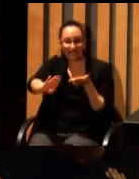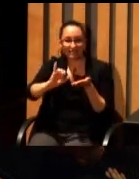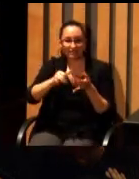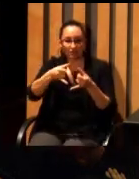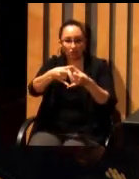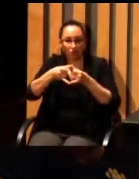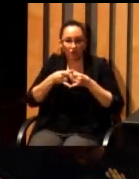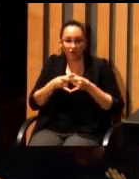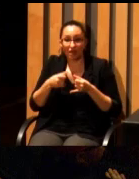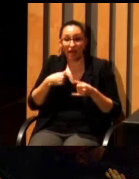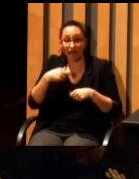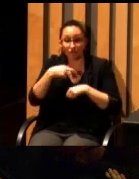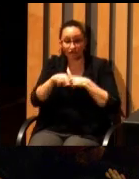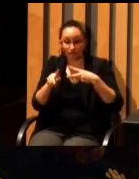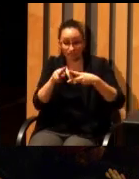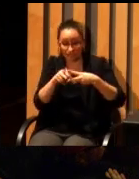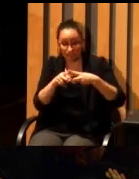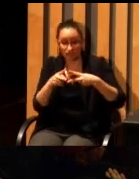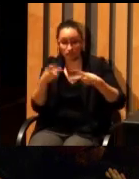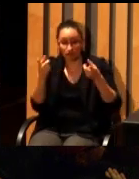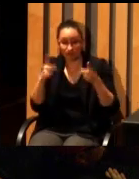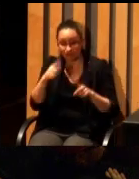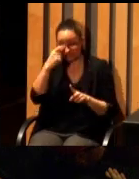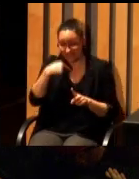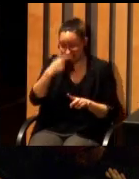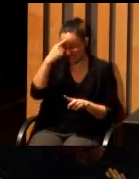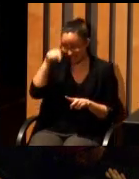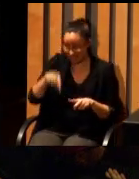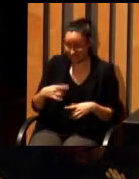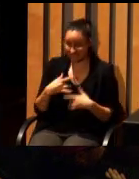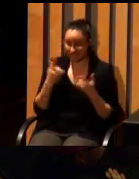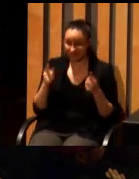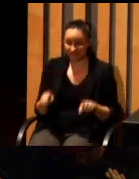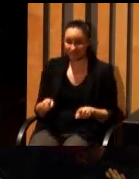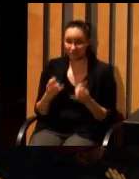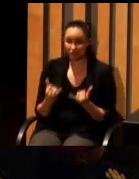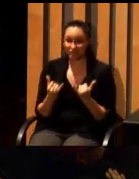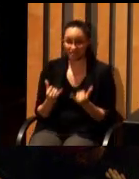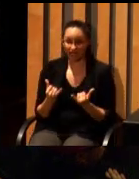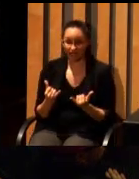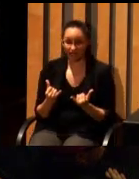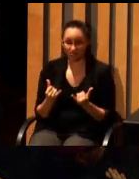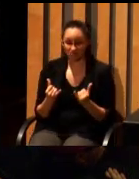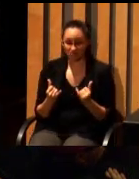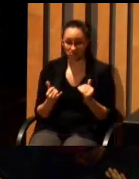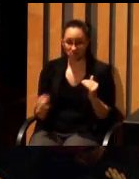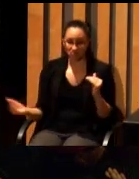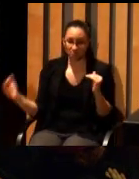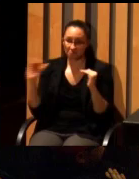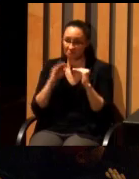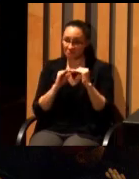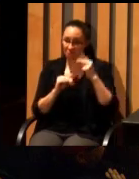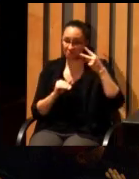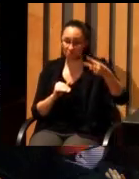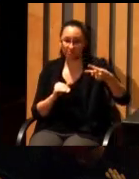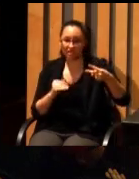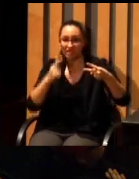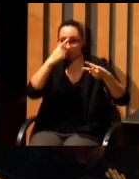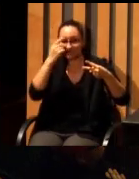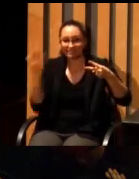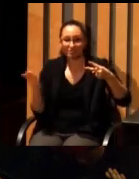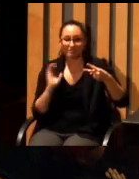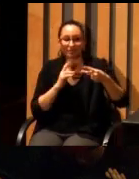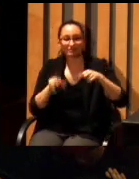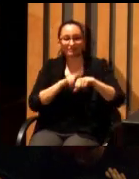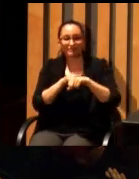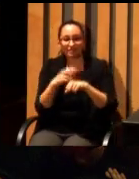events because to me, this event today is on that level because we are in the nation's